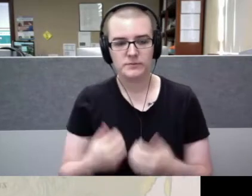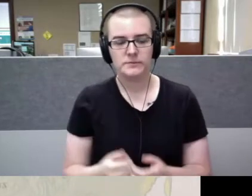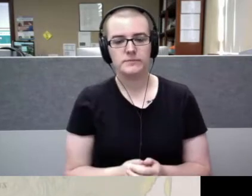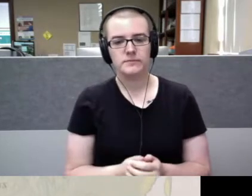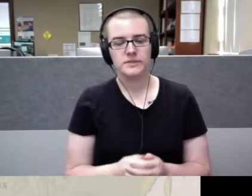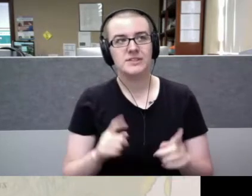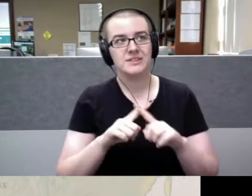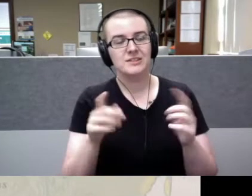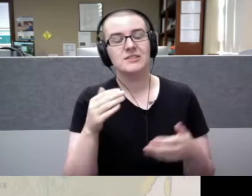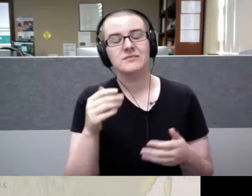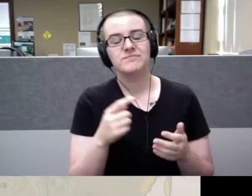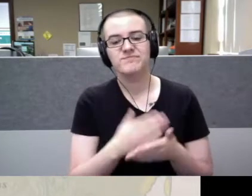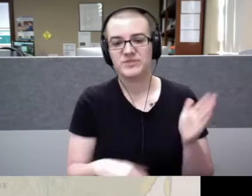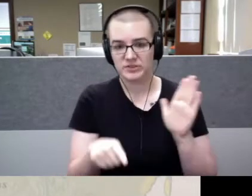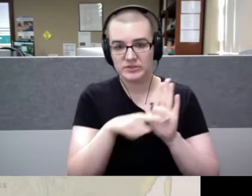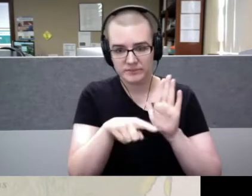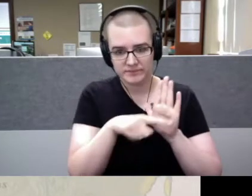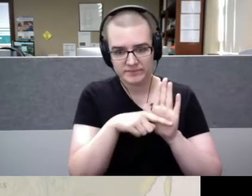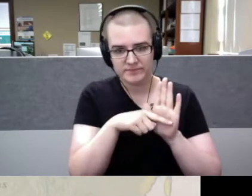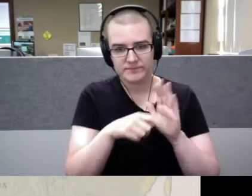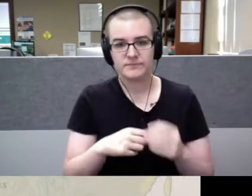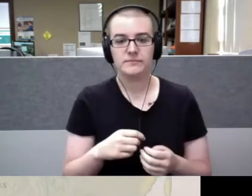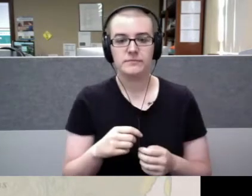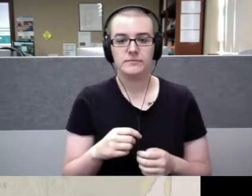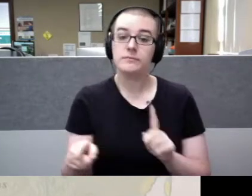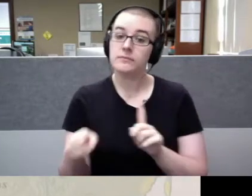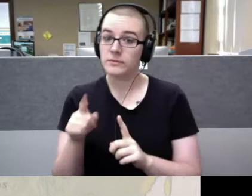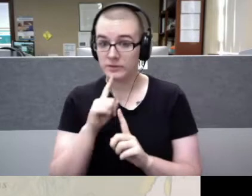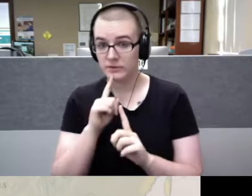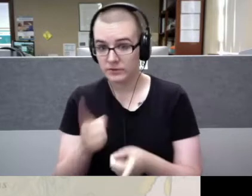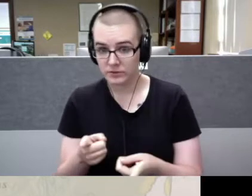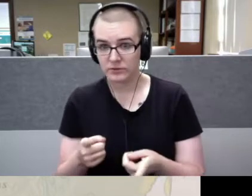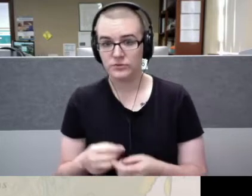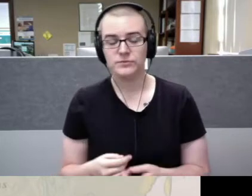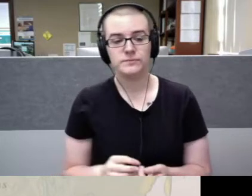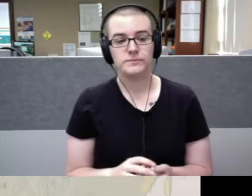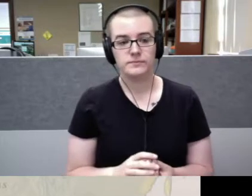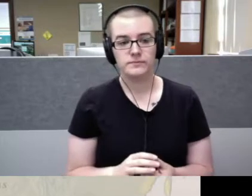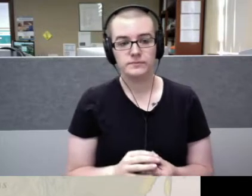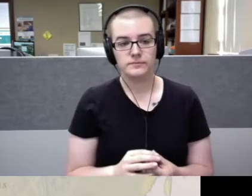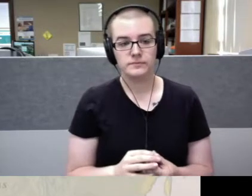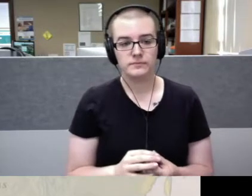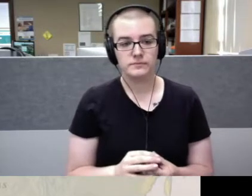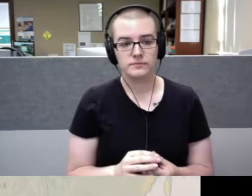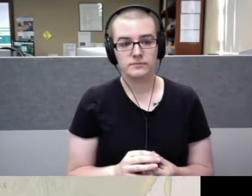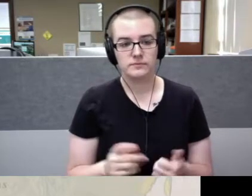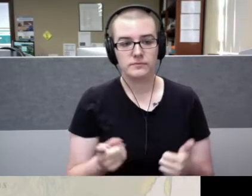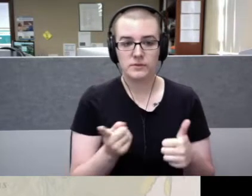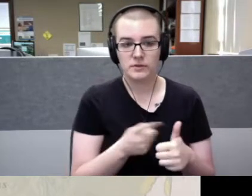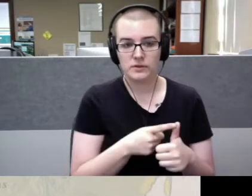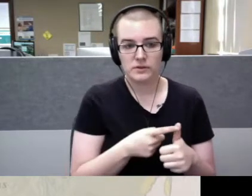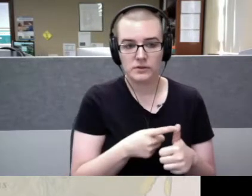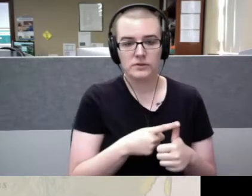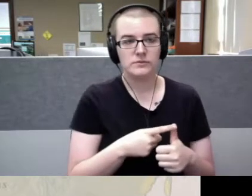Fertile Crescent and the solutions that the people of Mesopotamia had. Now, again, we talked about unpredictable farming, so